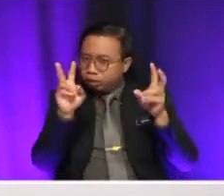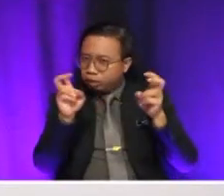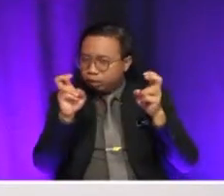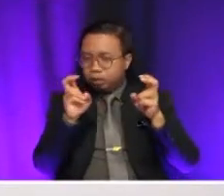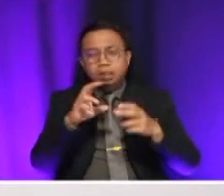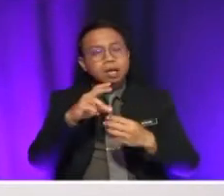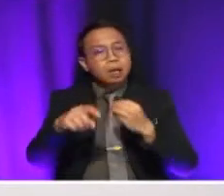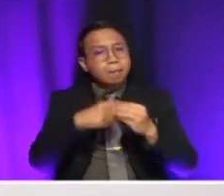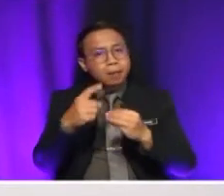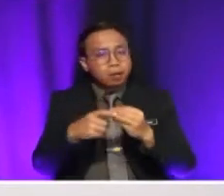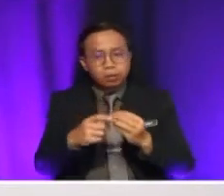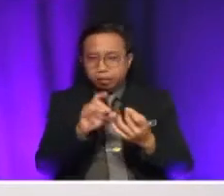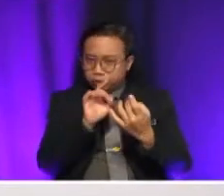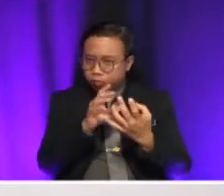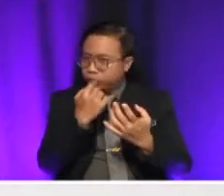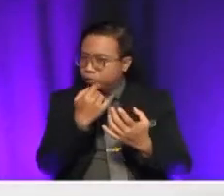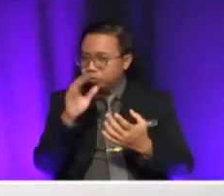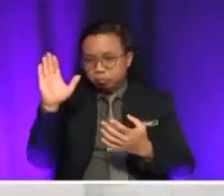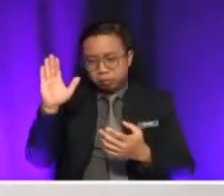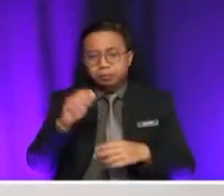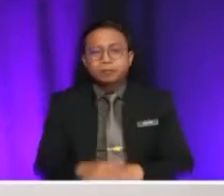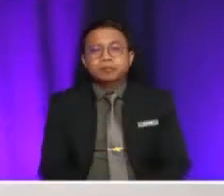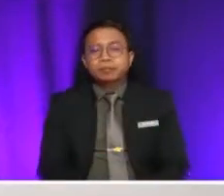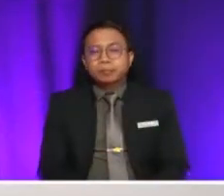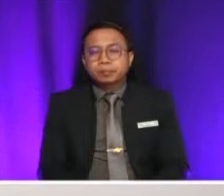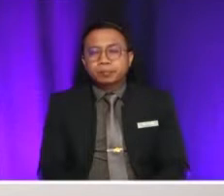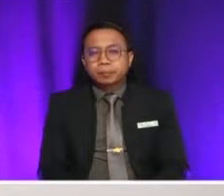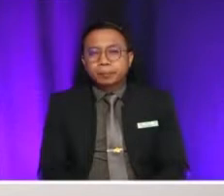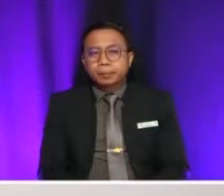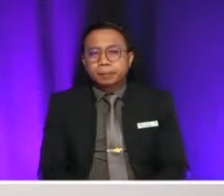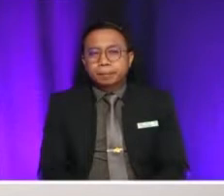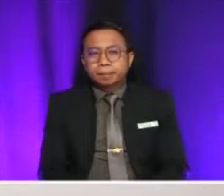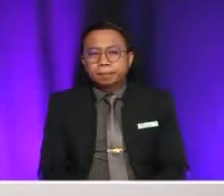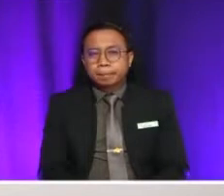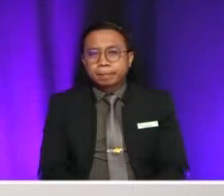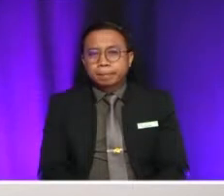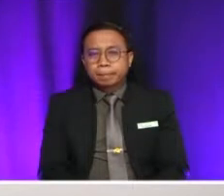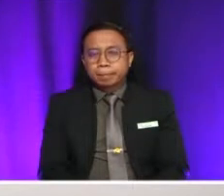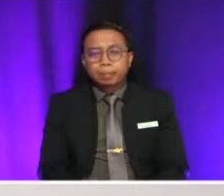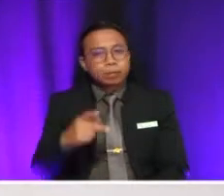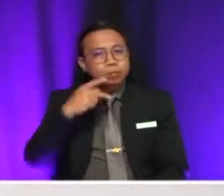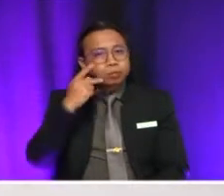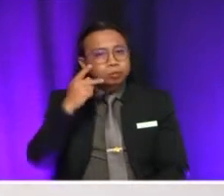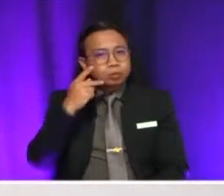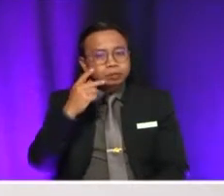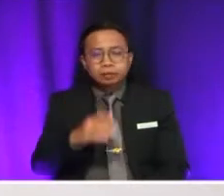Would anyone like to respond? Put up your hands, please. Who would like to answer? Okay, yes, Puyi.